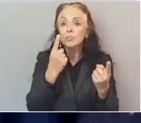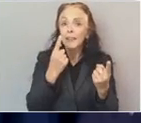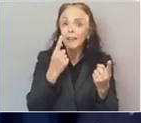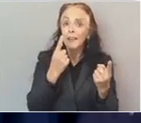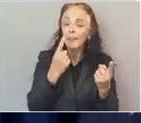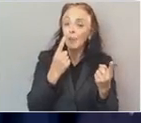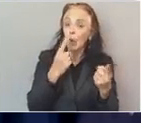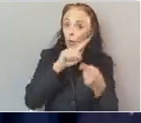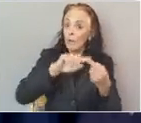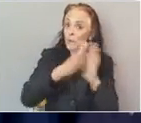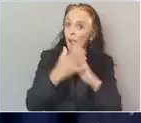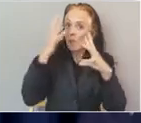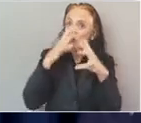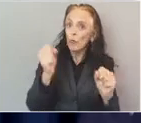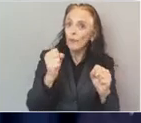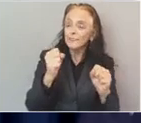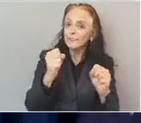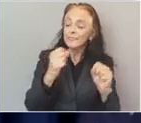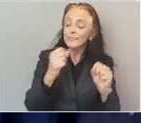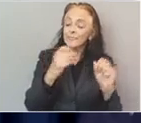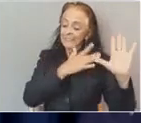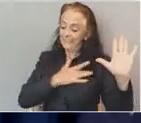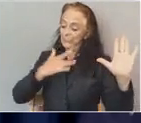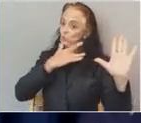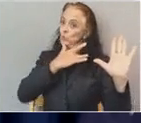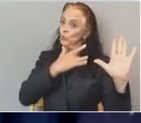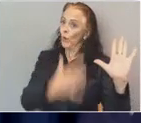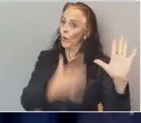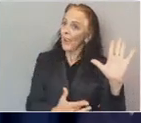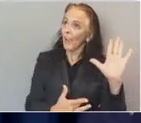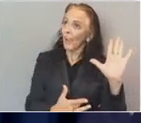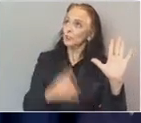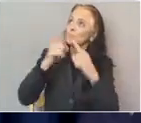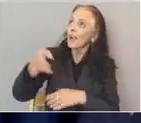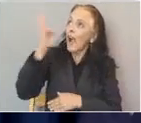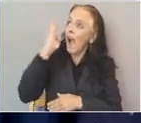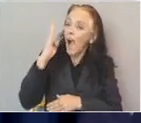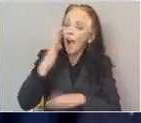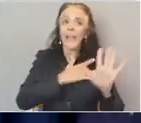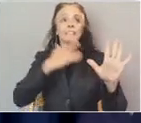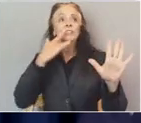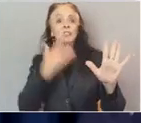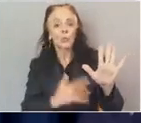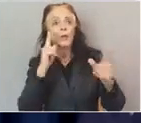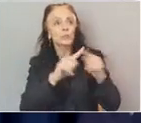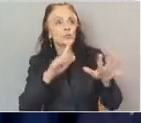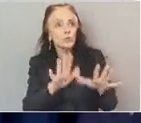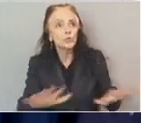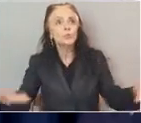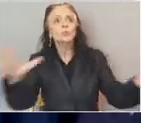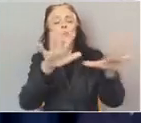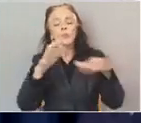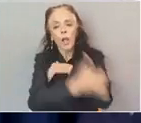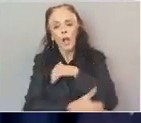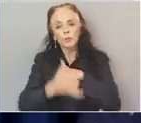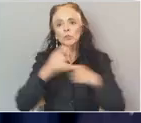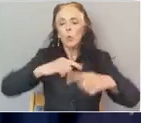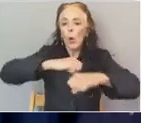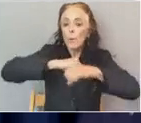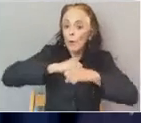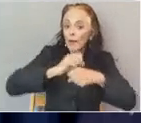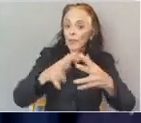God and country to protect America against threats seen